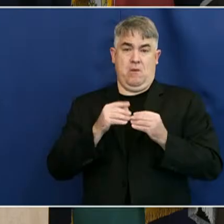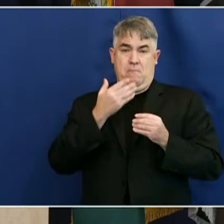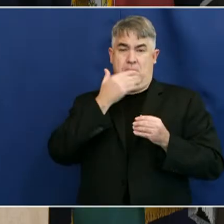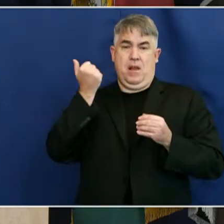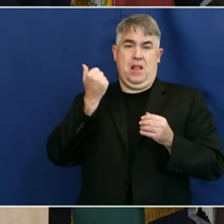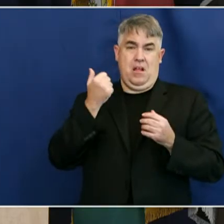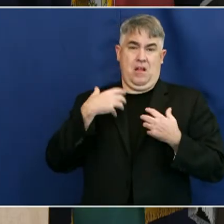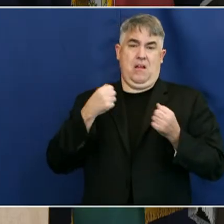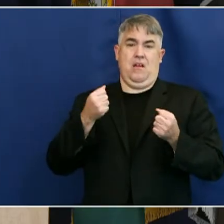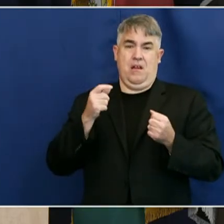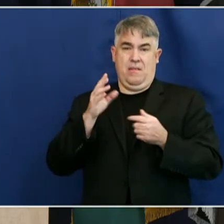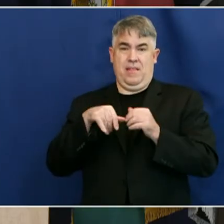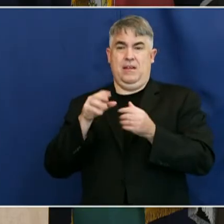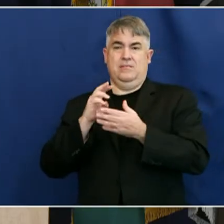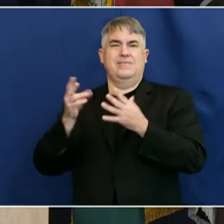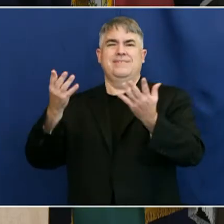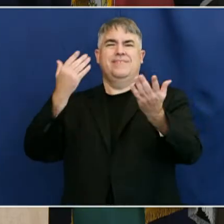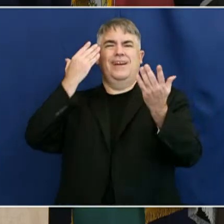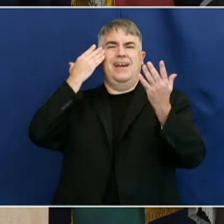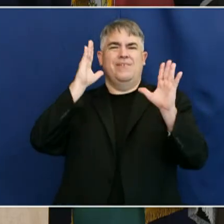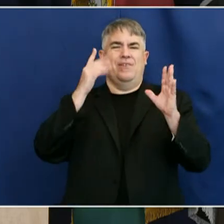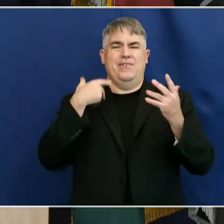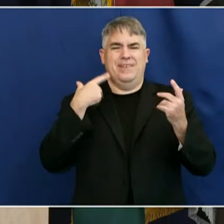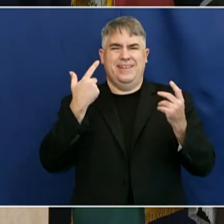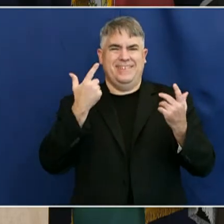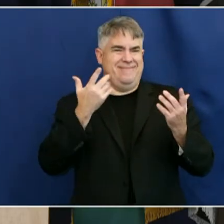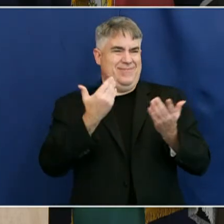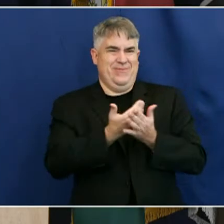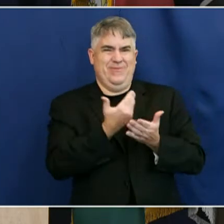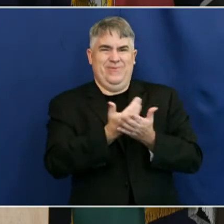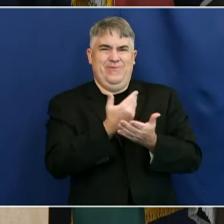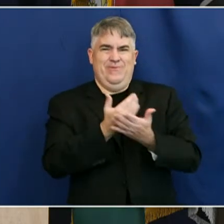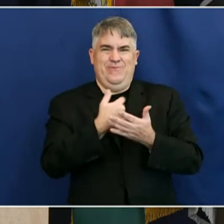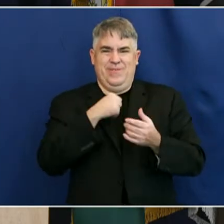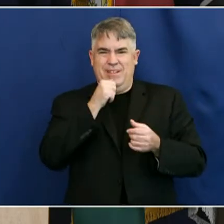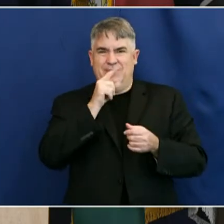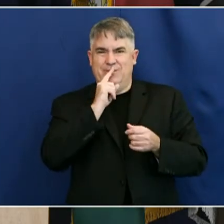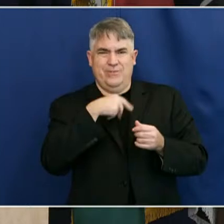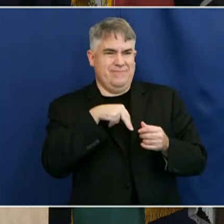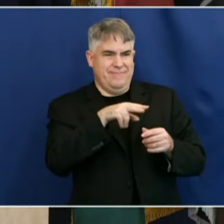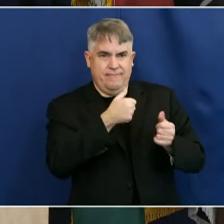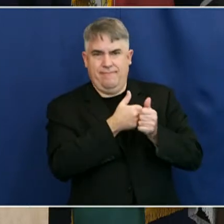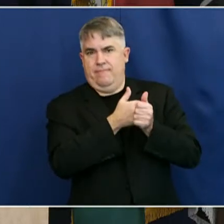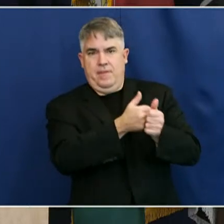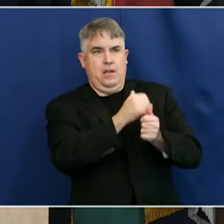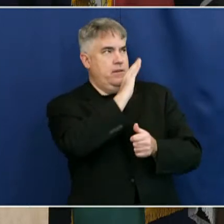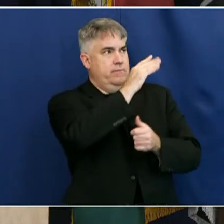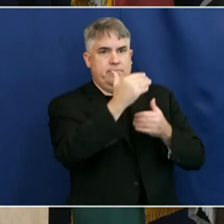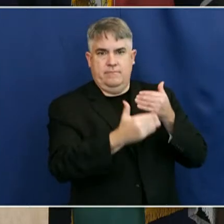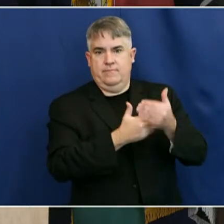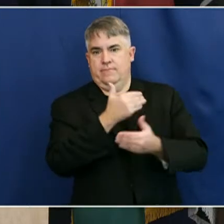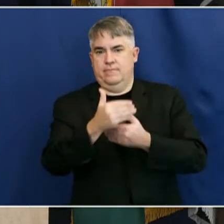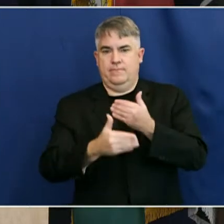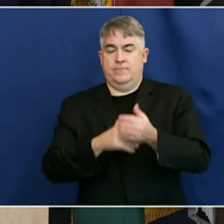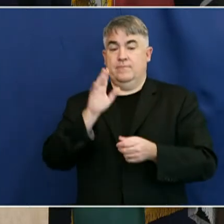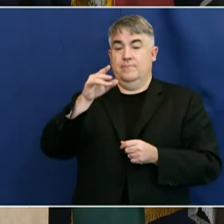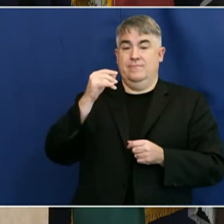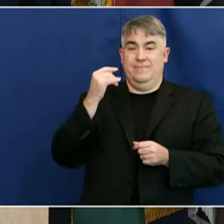with the currently recommended schedule. So try to go on the date that you're due. If it's delayed up